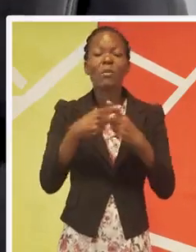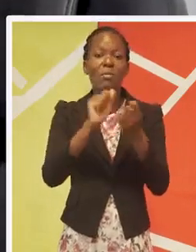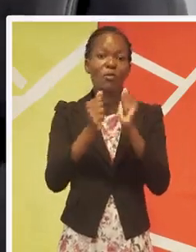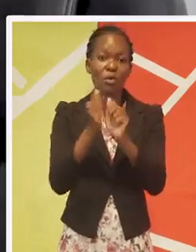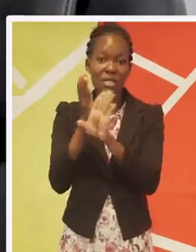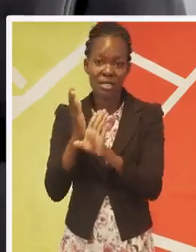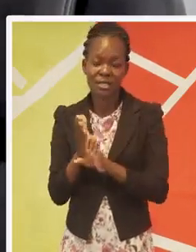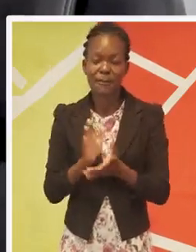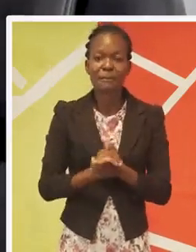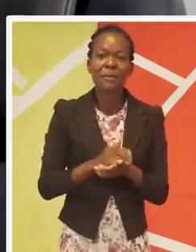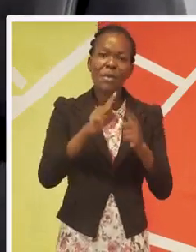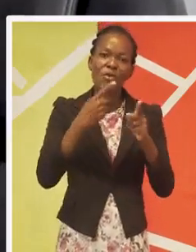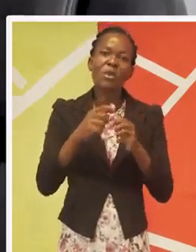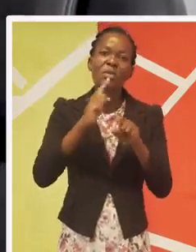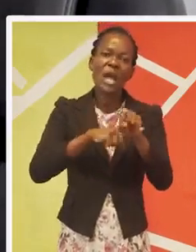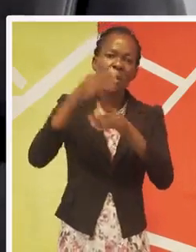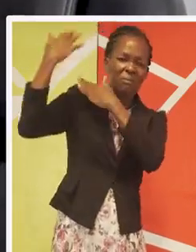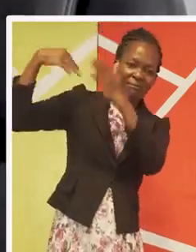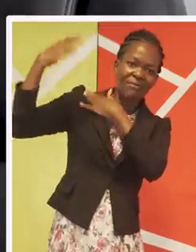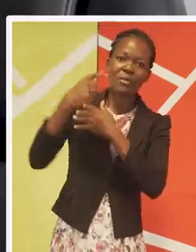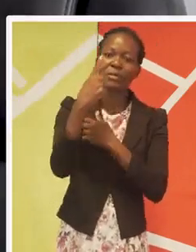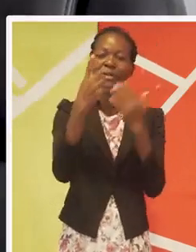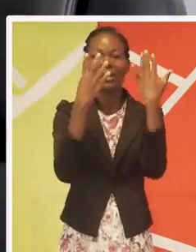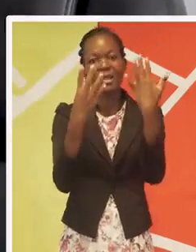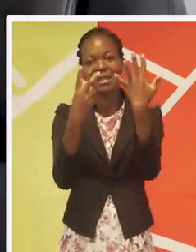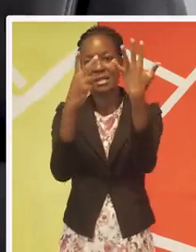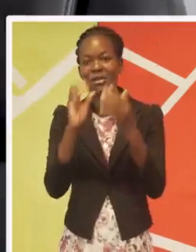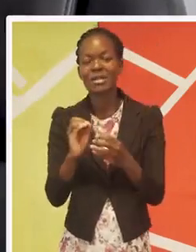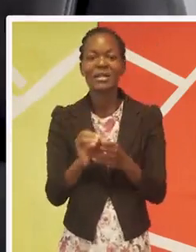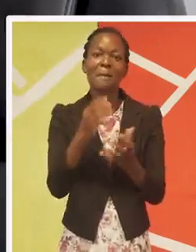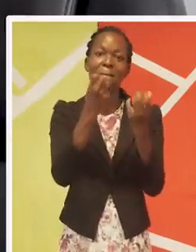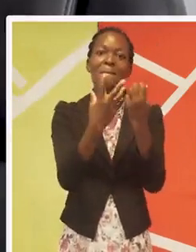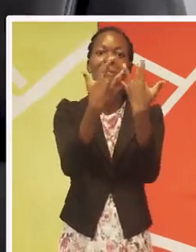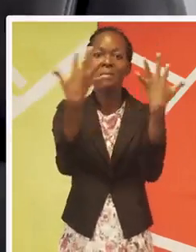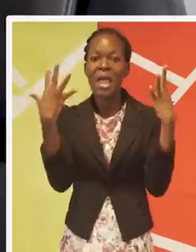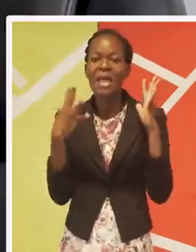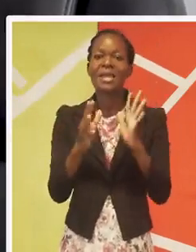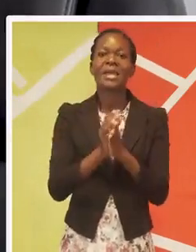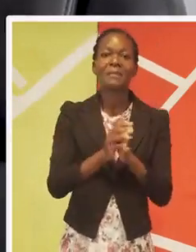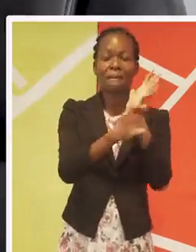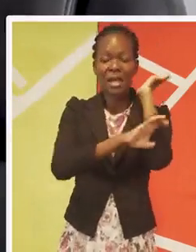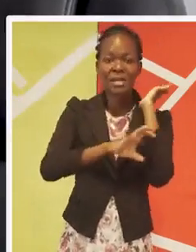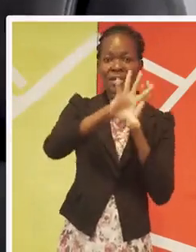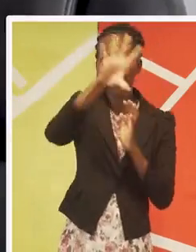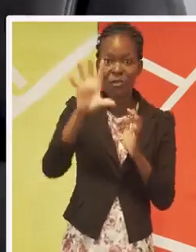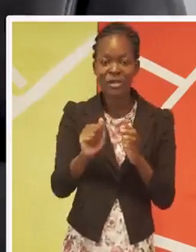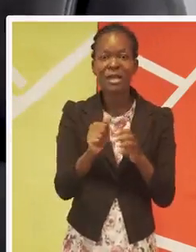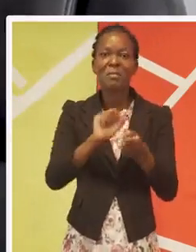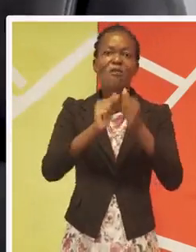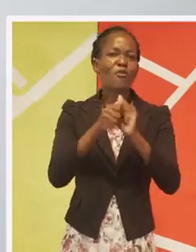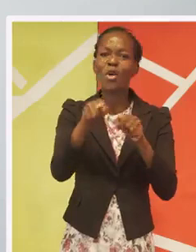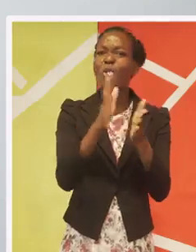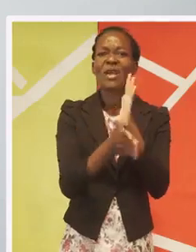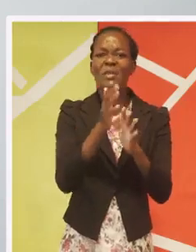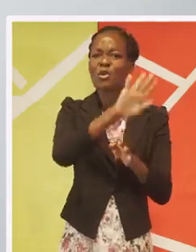during the 1970s, after the global oil crisis, many countries across the globe suffered the downturn of the crisis